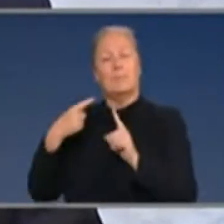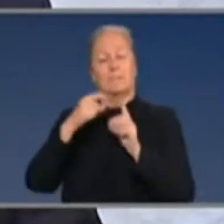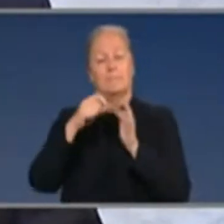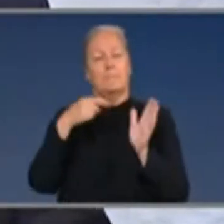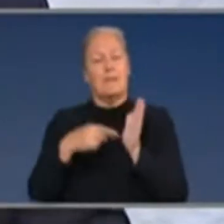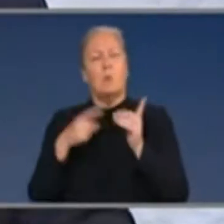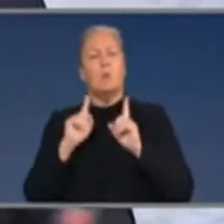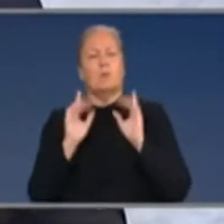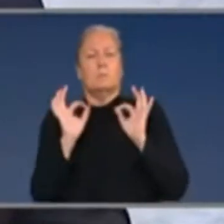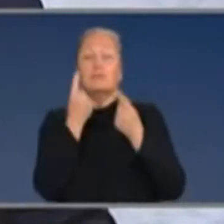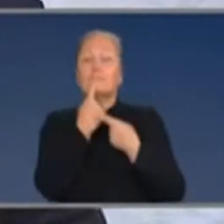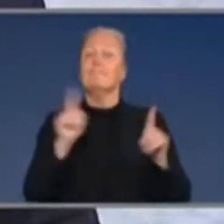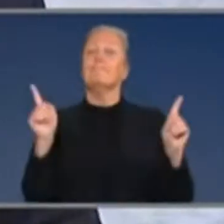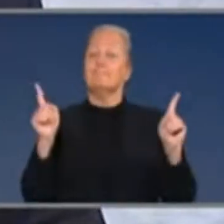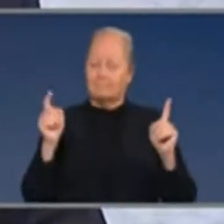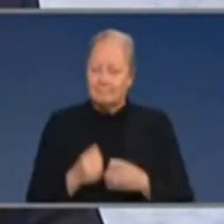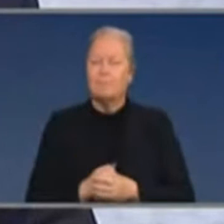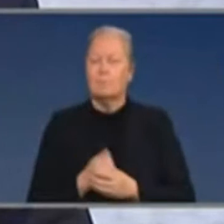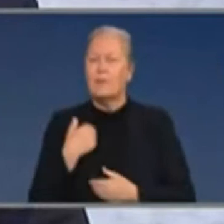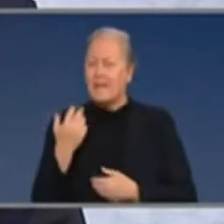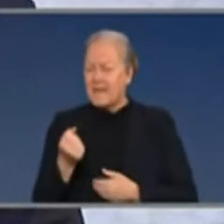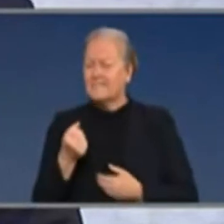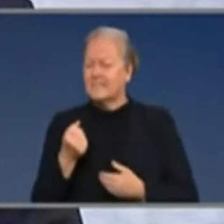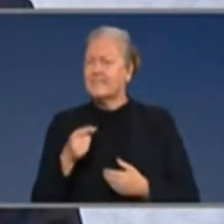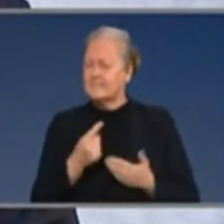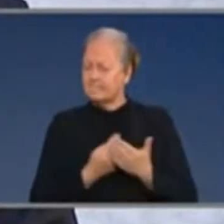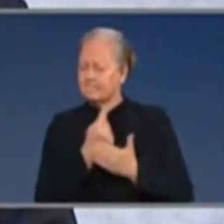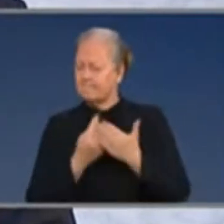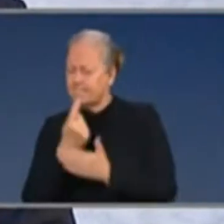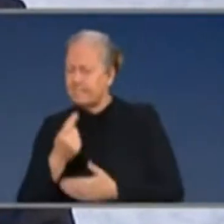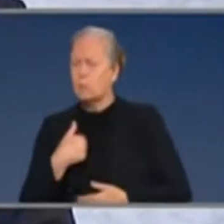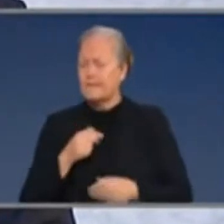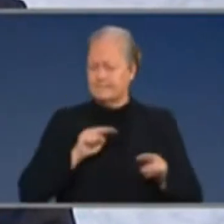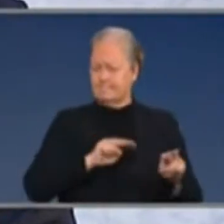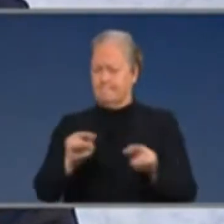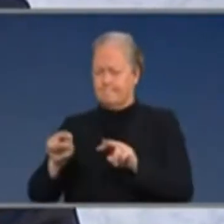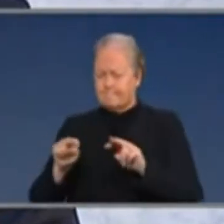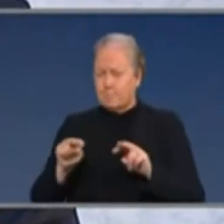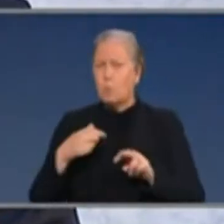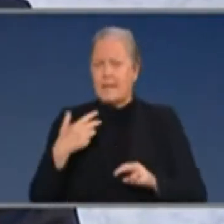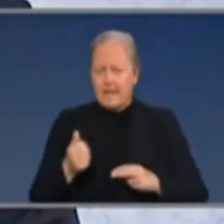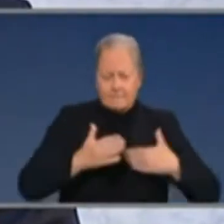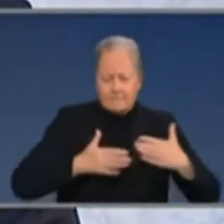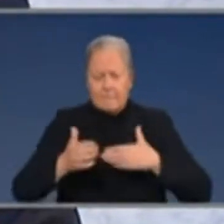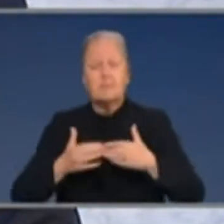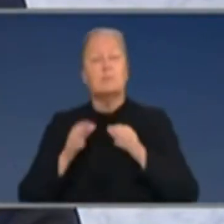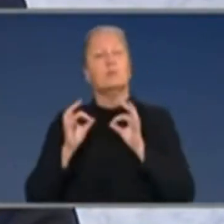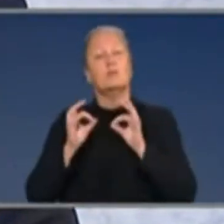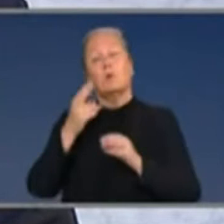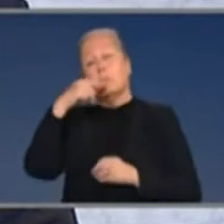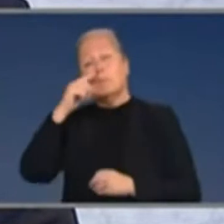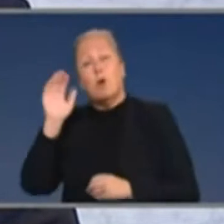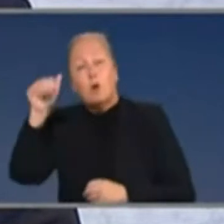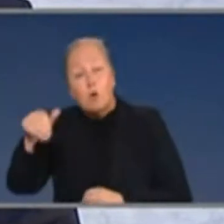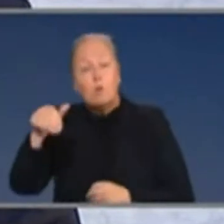that we're making today. But there's been a series of further measures that we've been taking there which have been making some progress. Aged care cases,